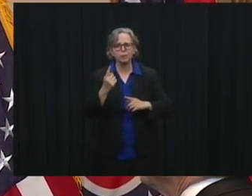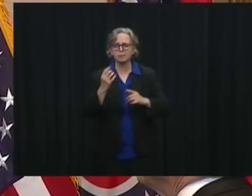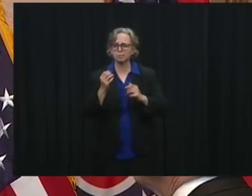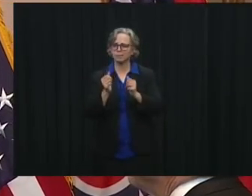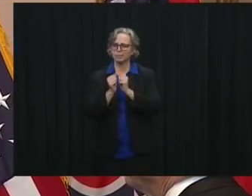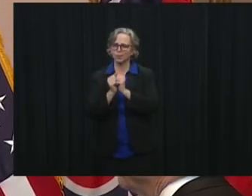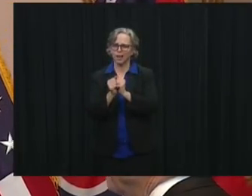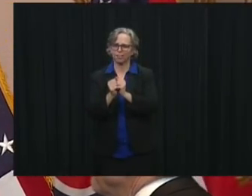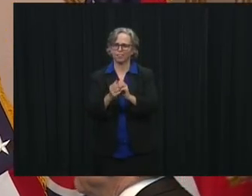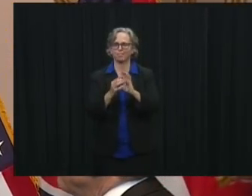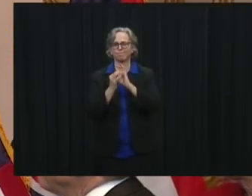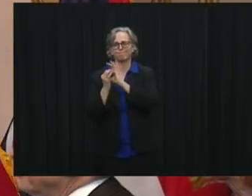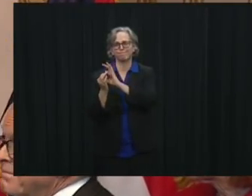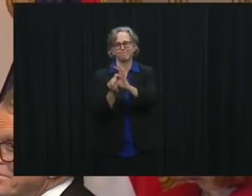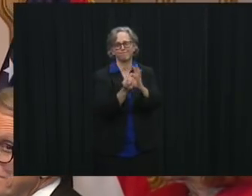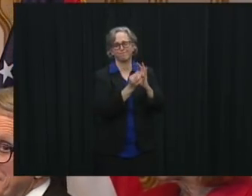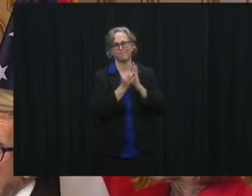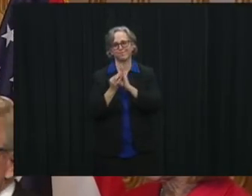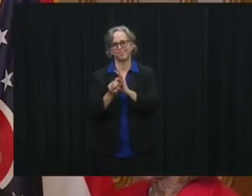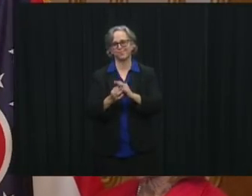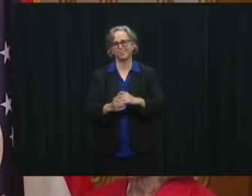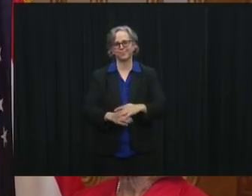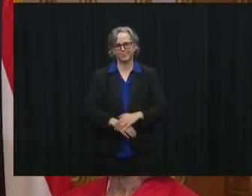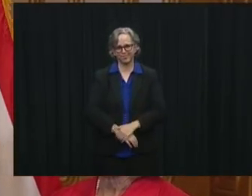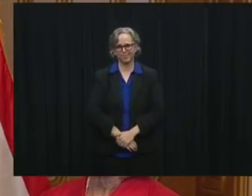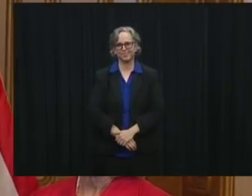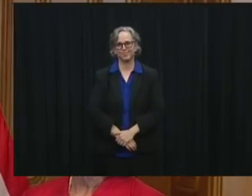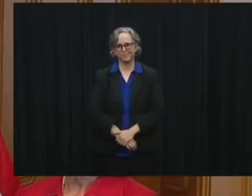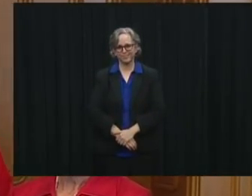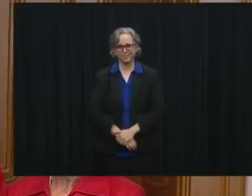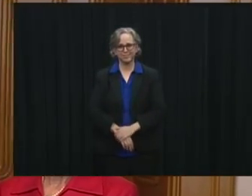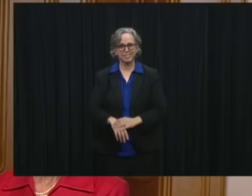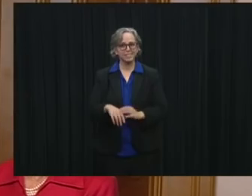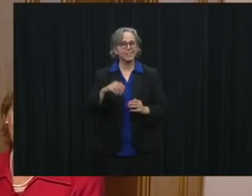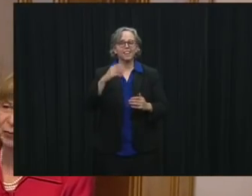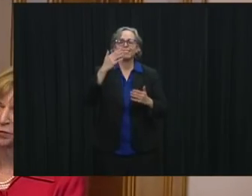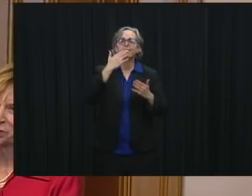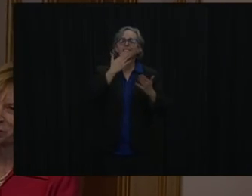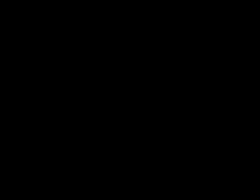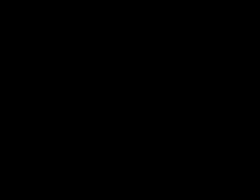Thank you all very much. We'll see you tomorrow at 2. Thanks.